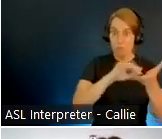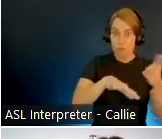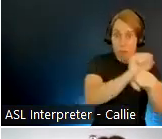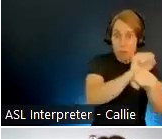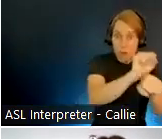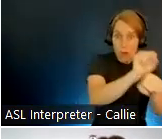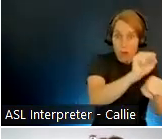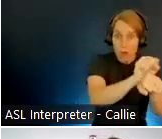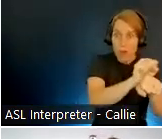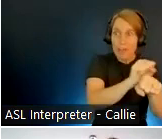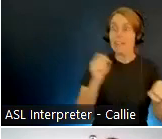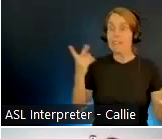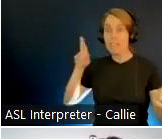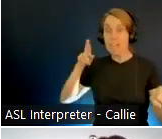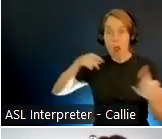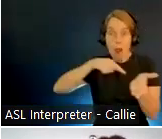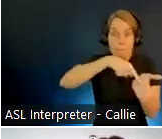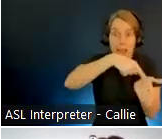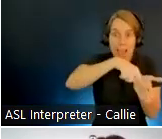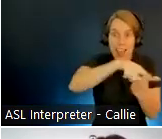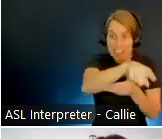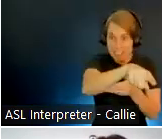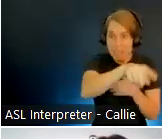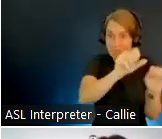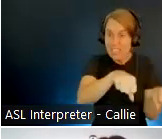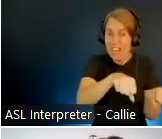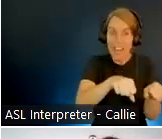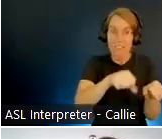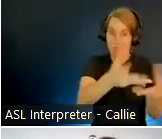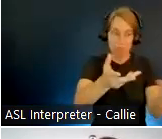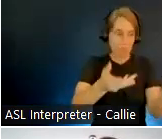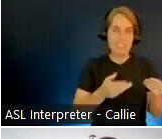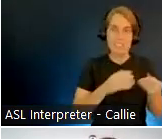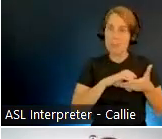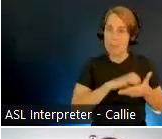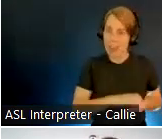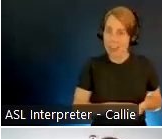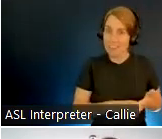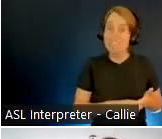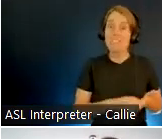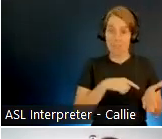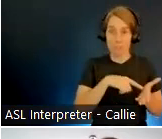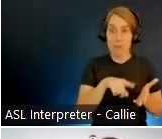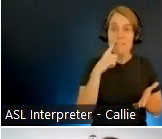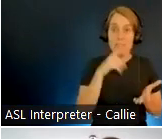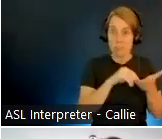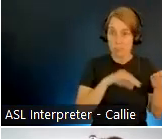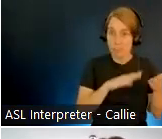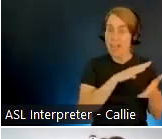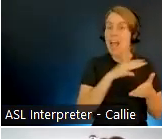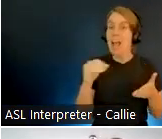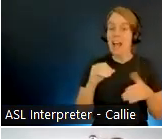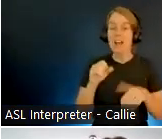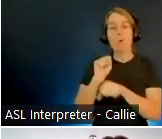pay the student for those work experiences, and they can cover the student under their workers'